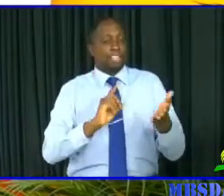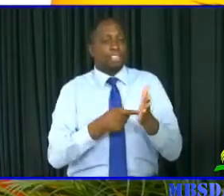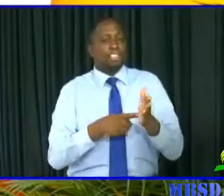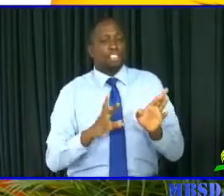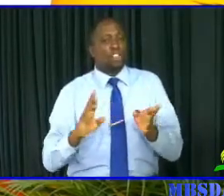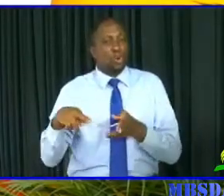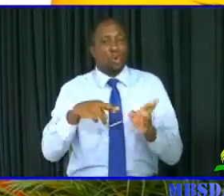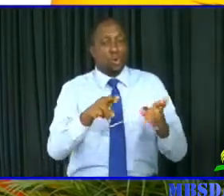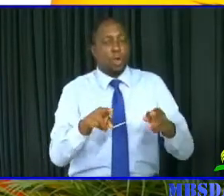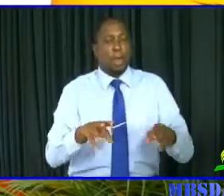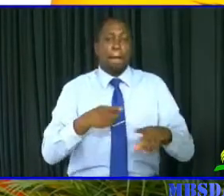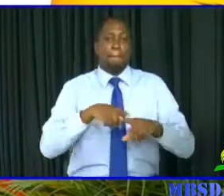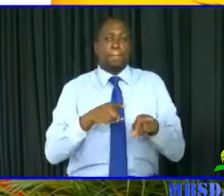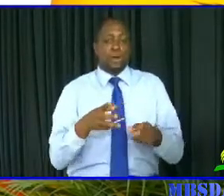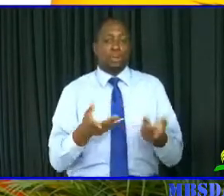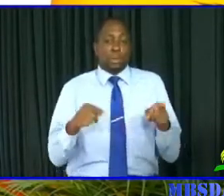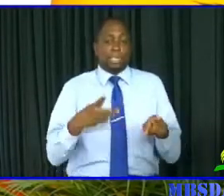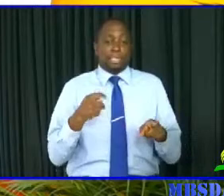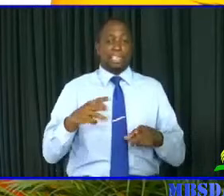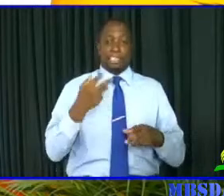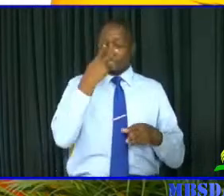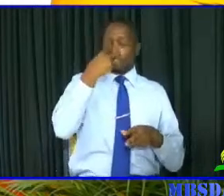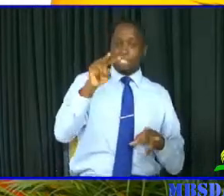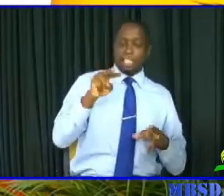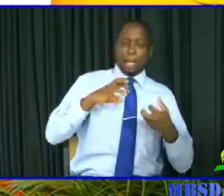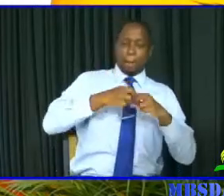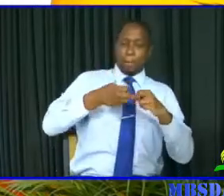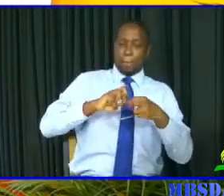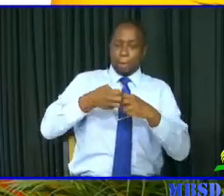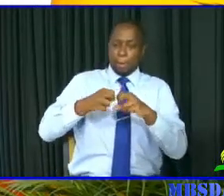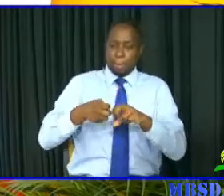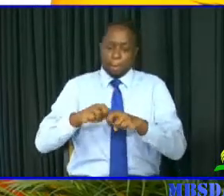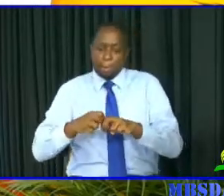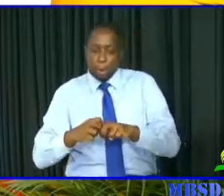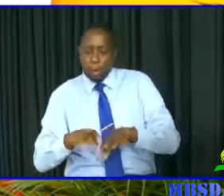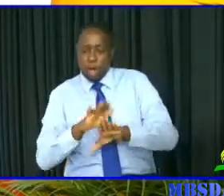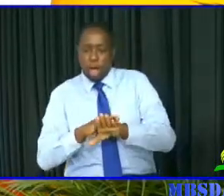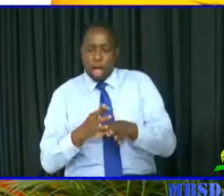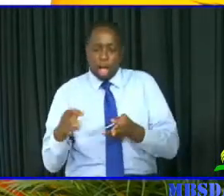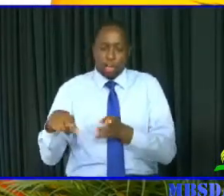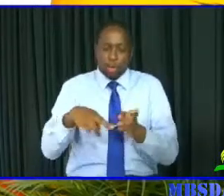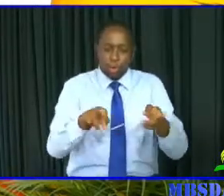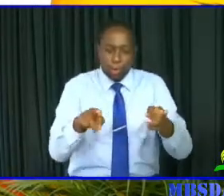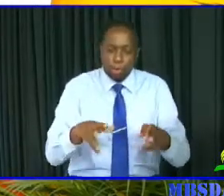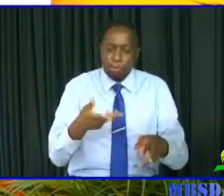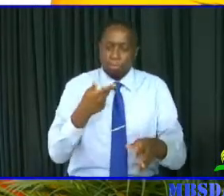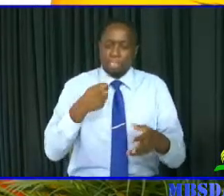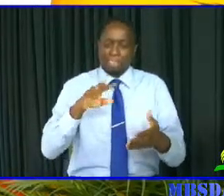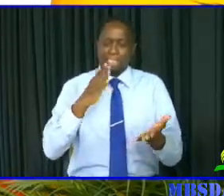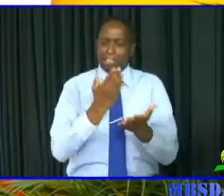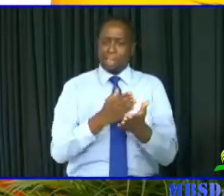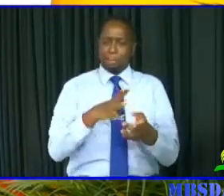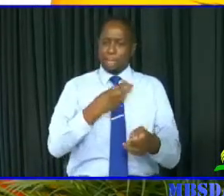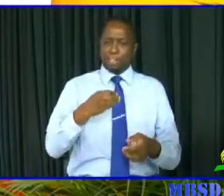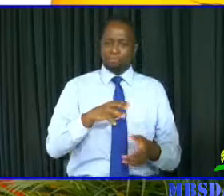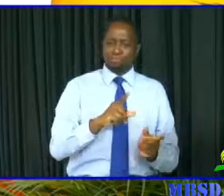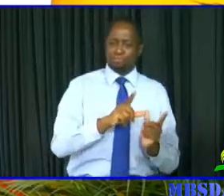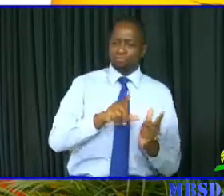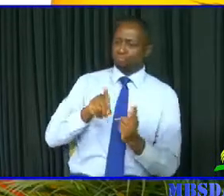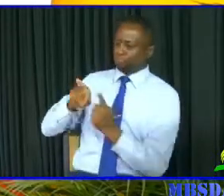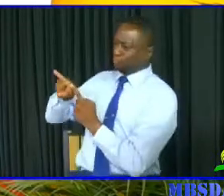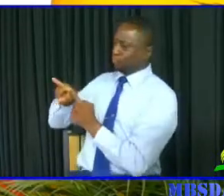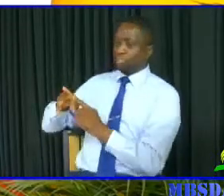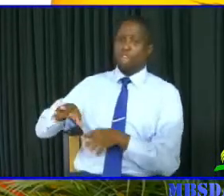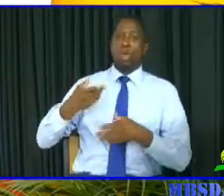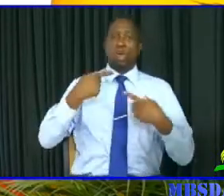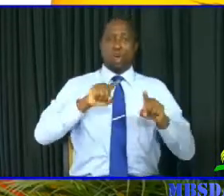they give up, they stop, they turn back. But tonight, if you have given up, if you have stopped, I've come